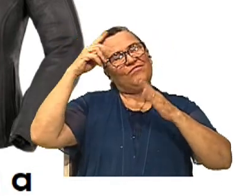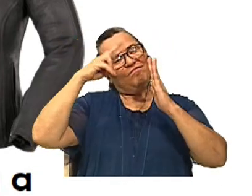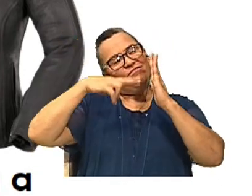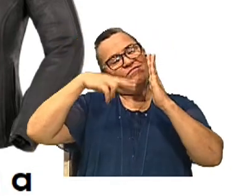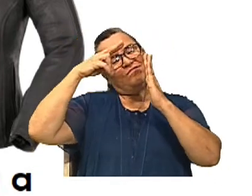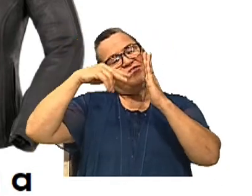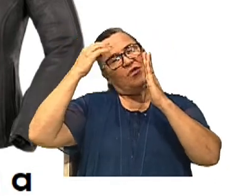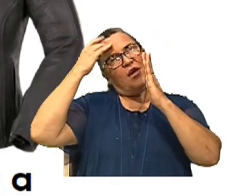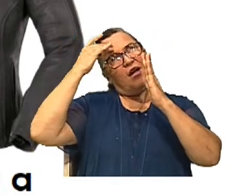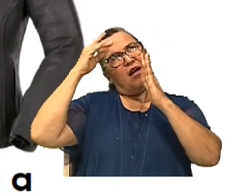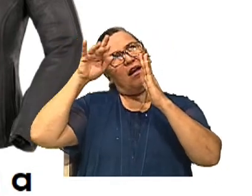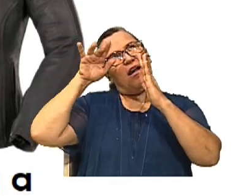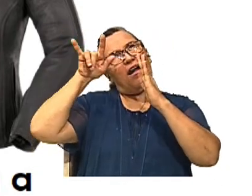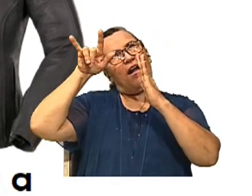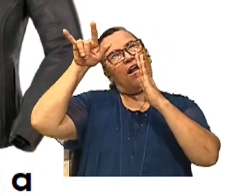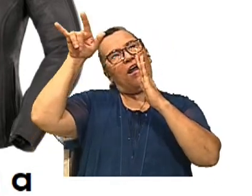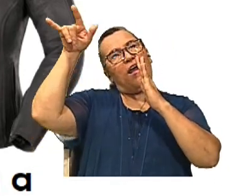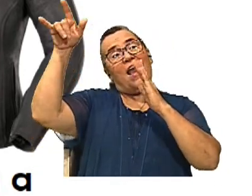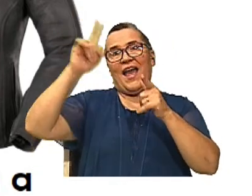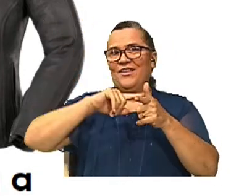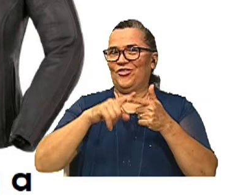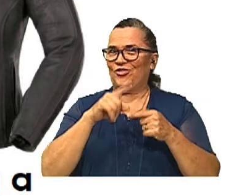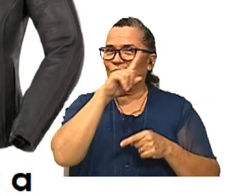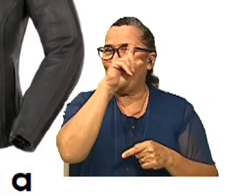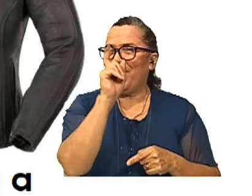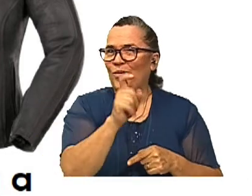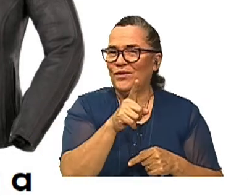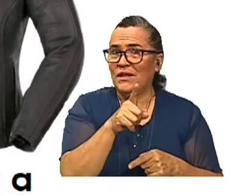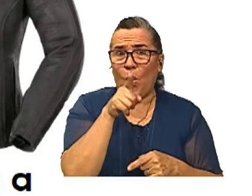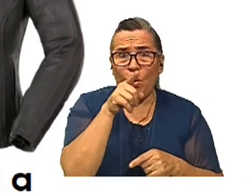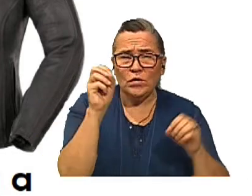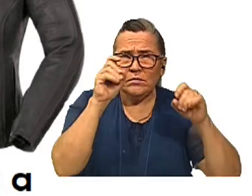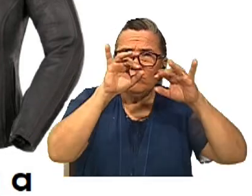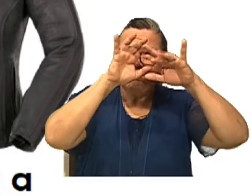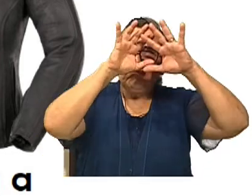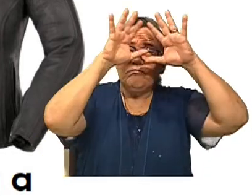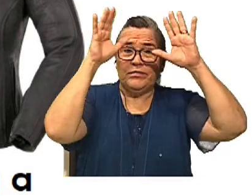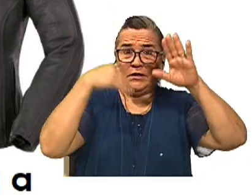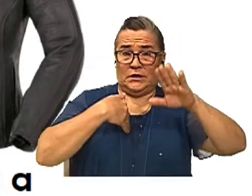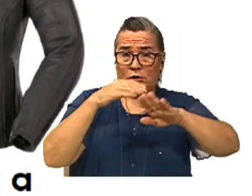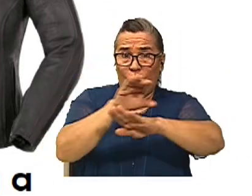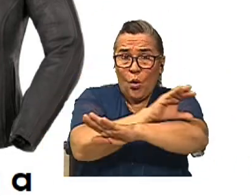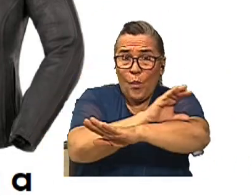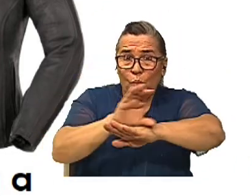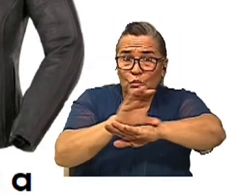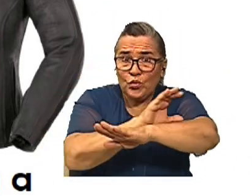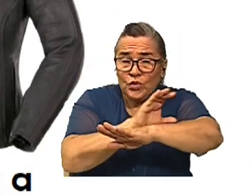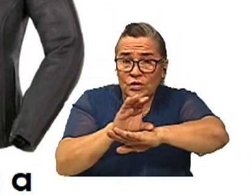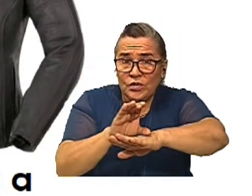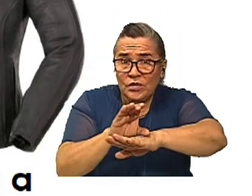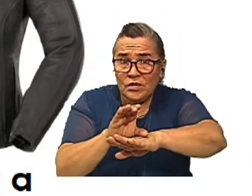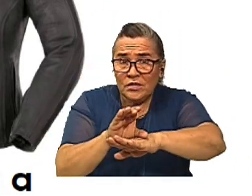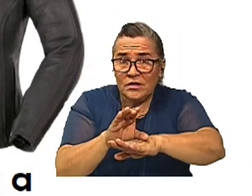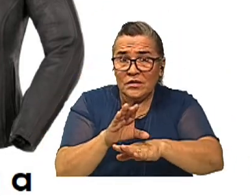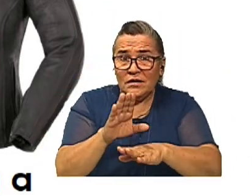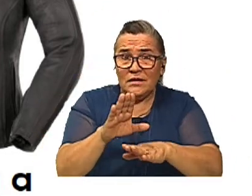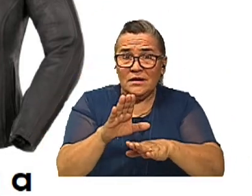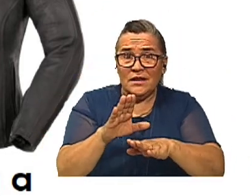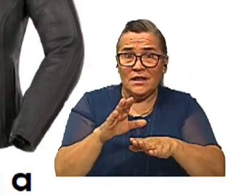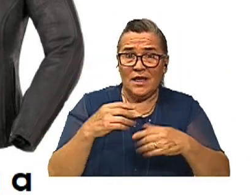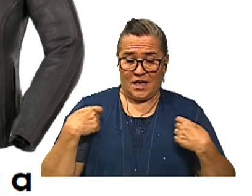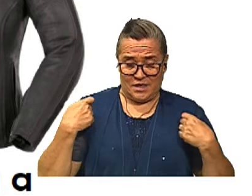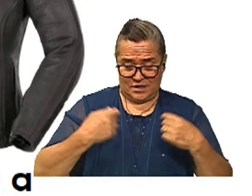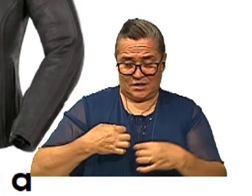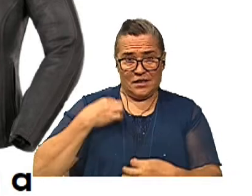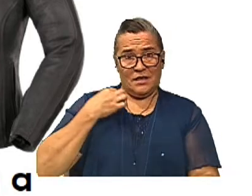some questions. Have you ever imagined having a computer in your jacket to monitor